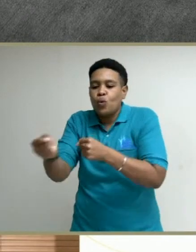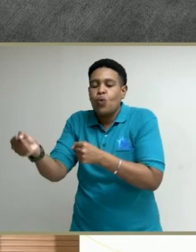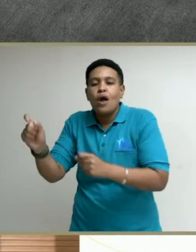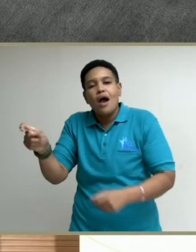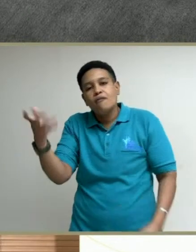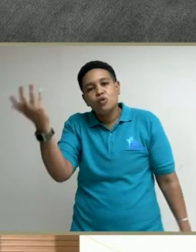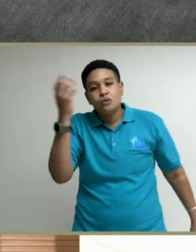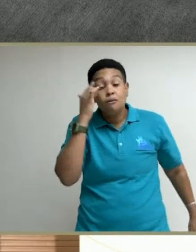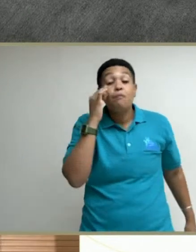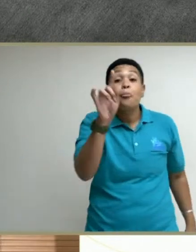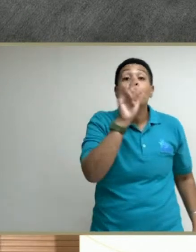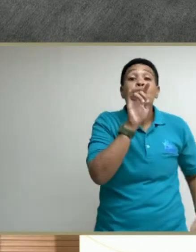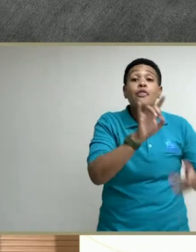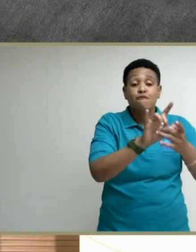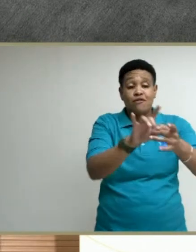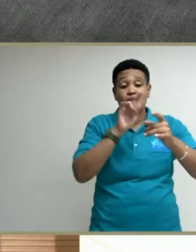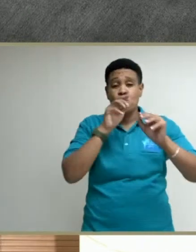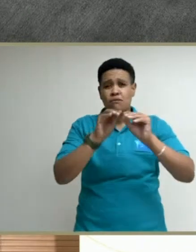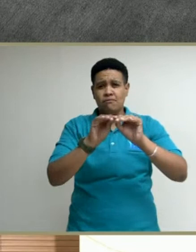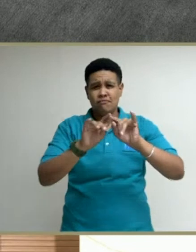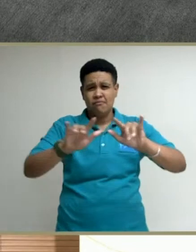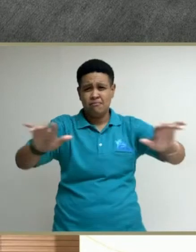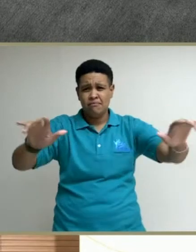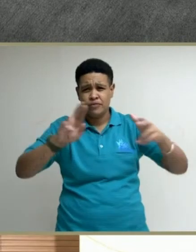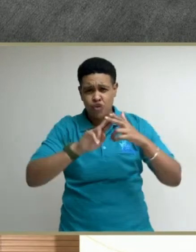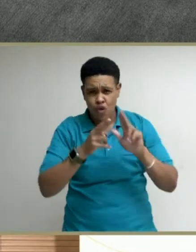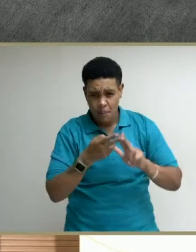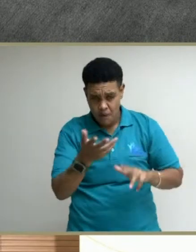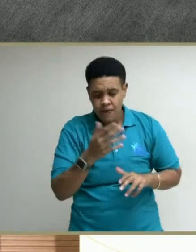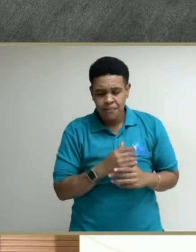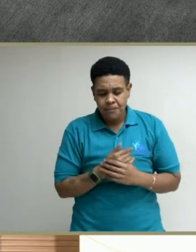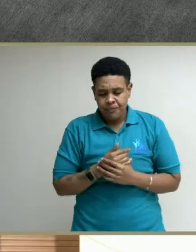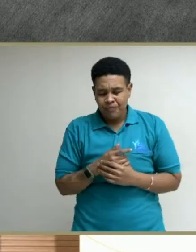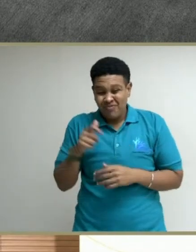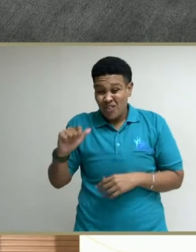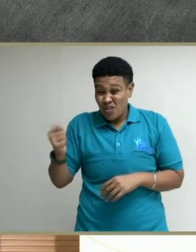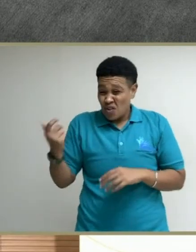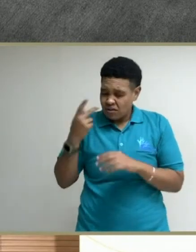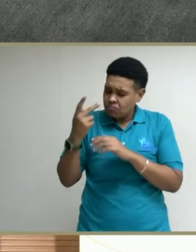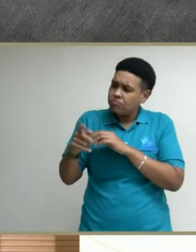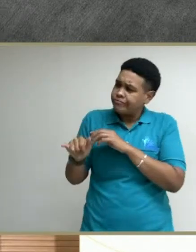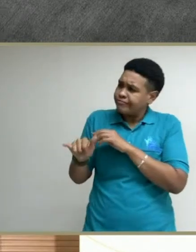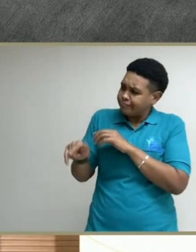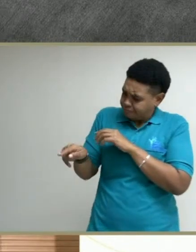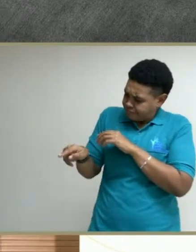In terms of our reproductive number, this is another indicator that